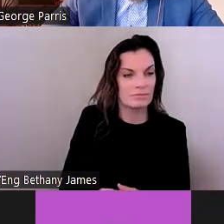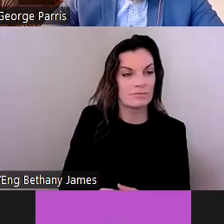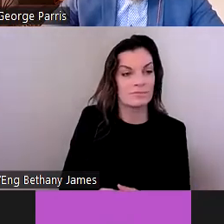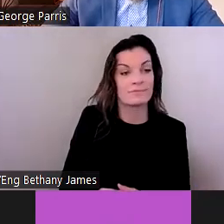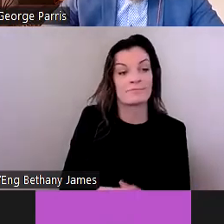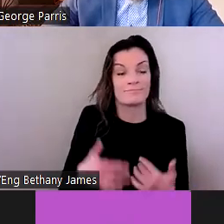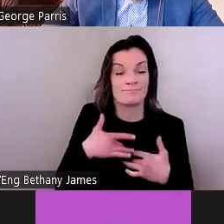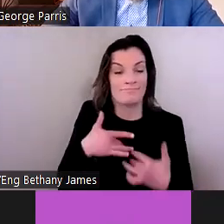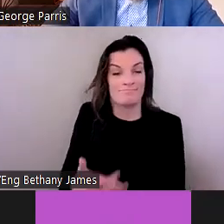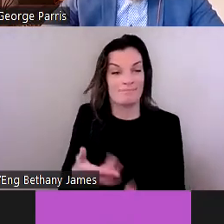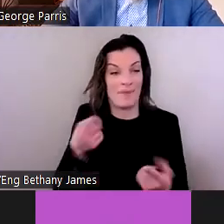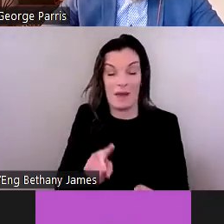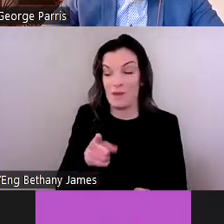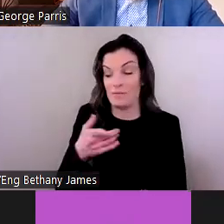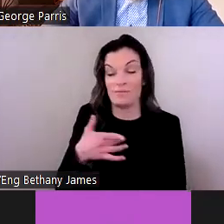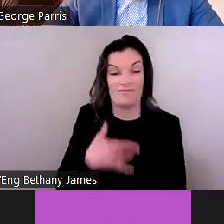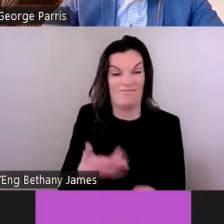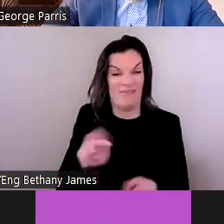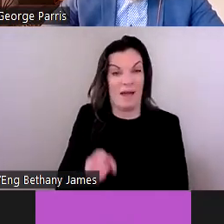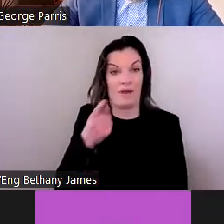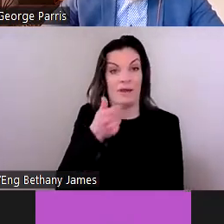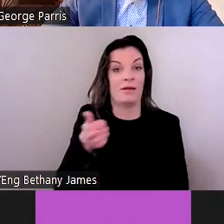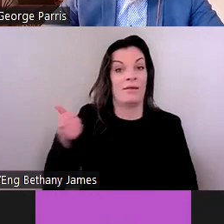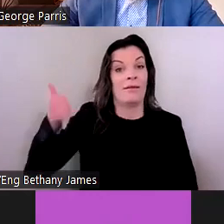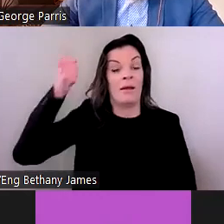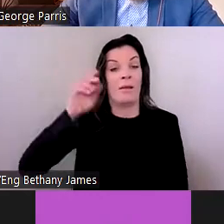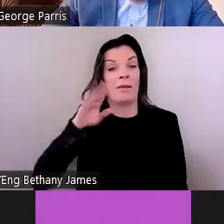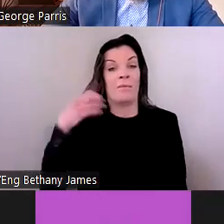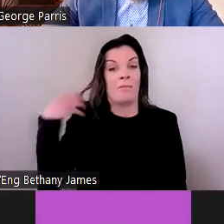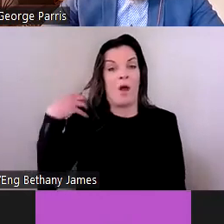77%. Work has negatively impacted mental health,